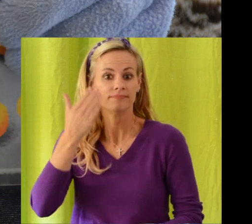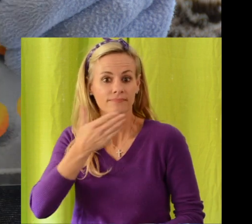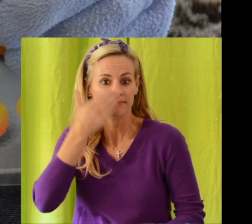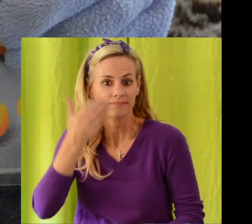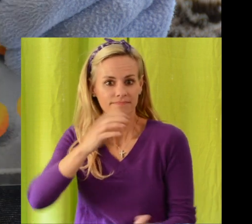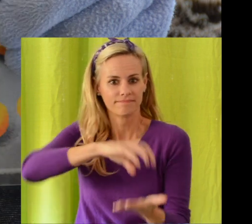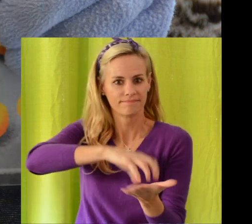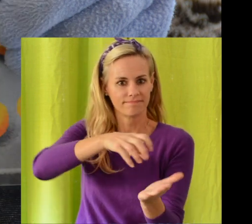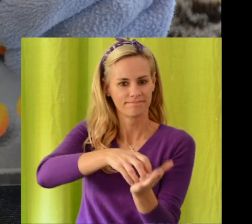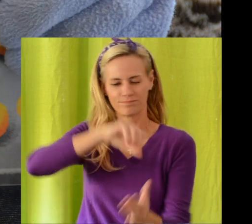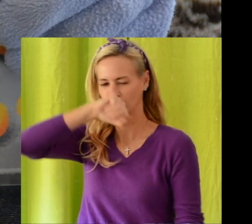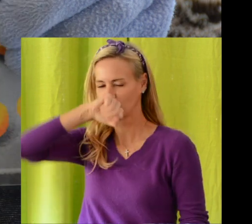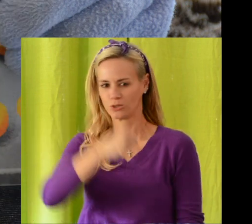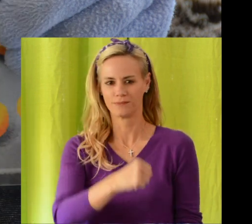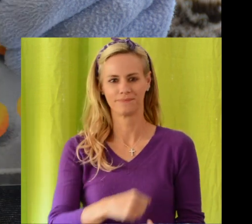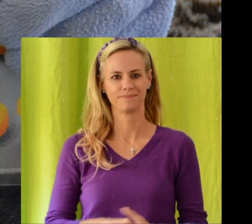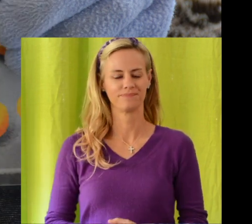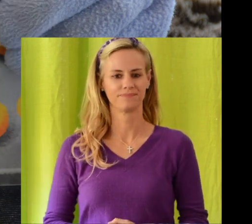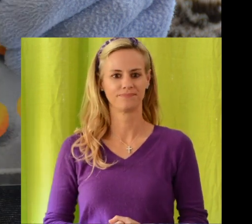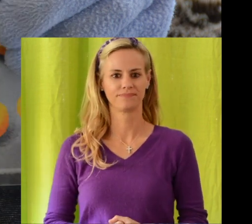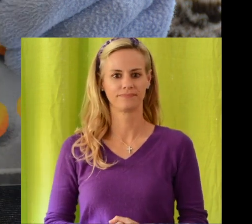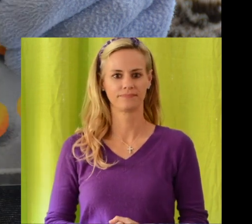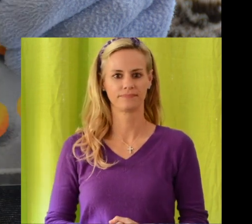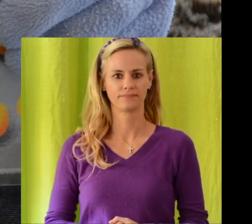He loved to smell cookies.